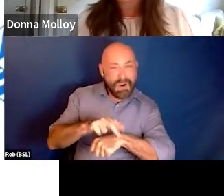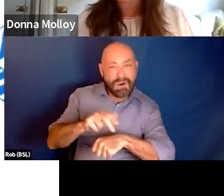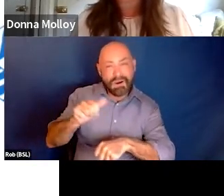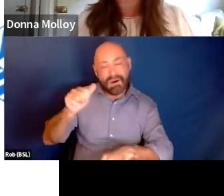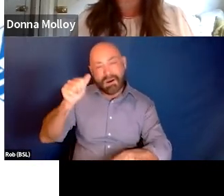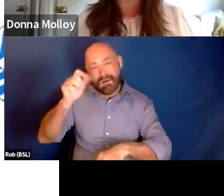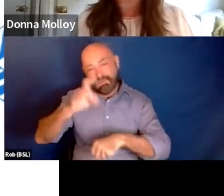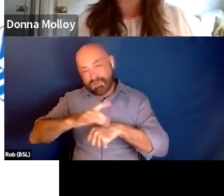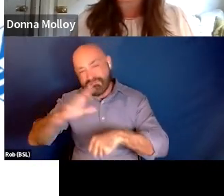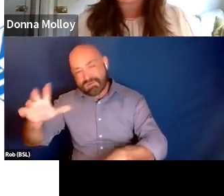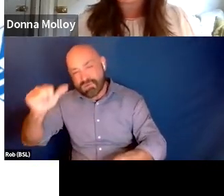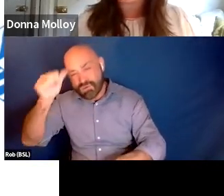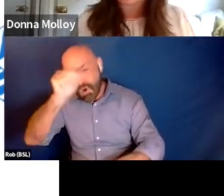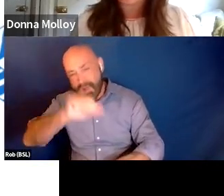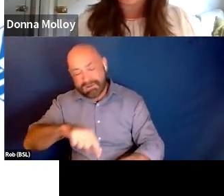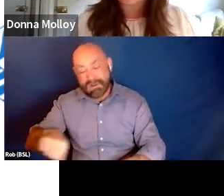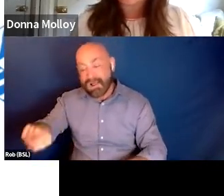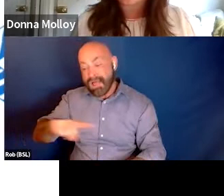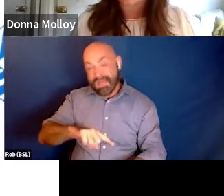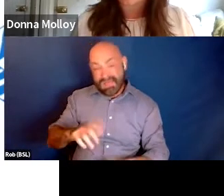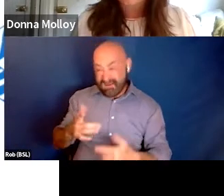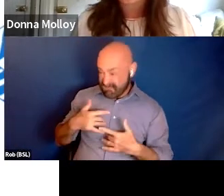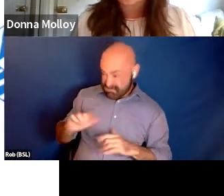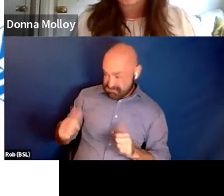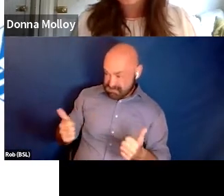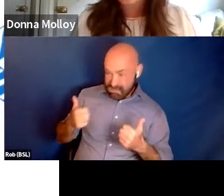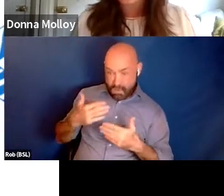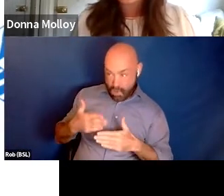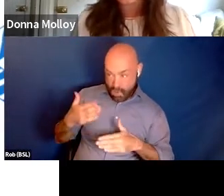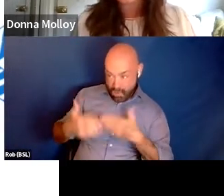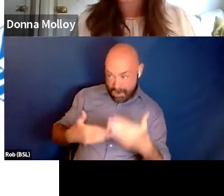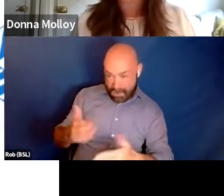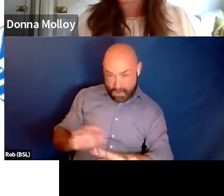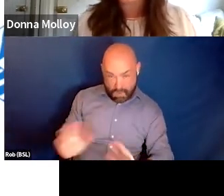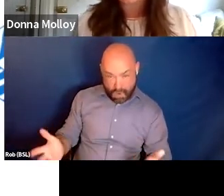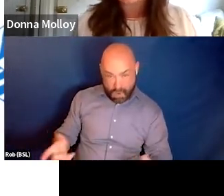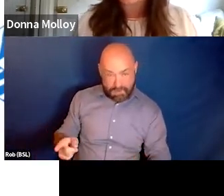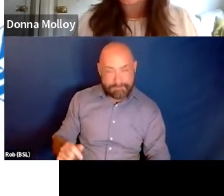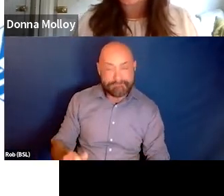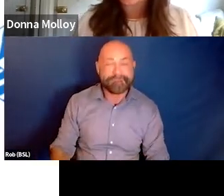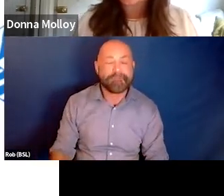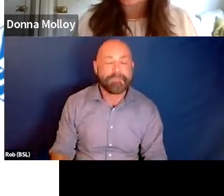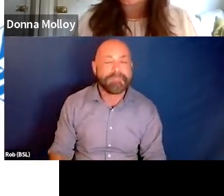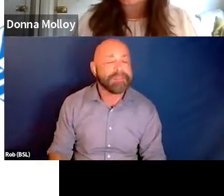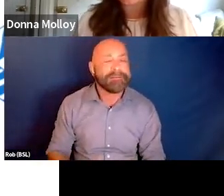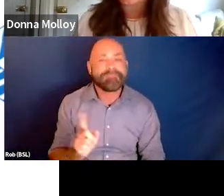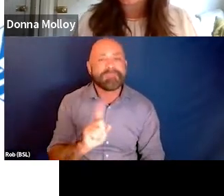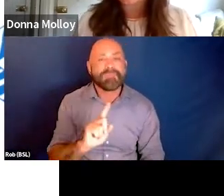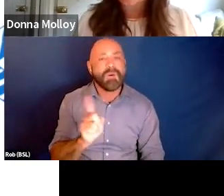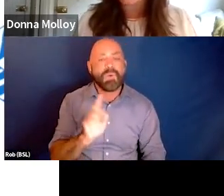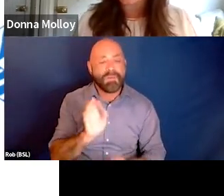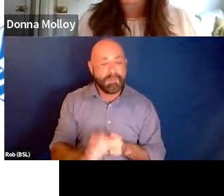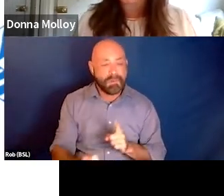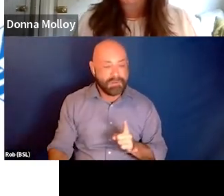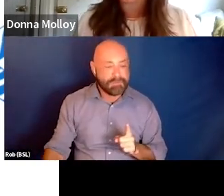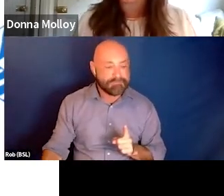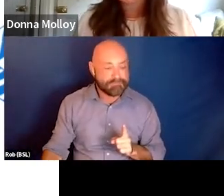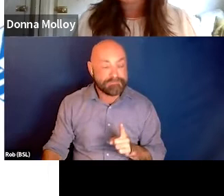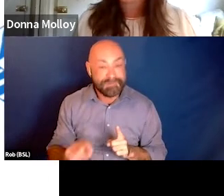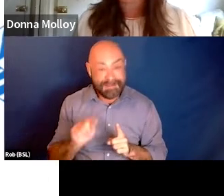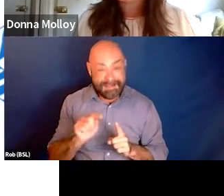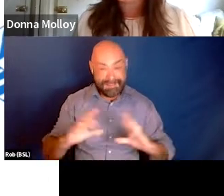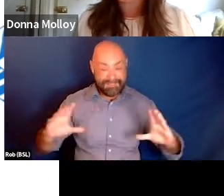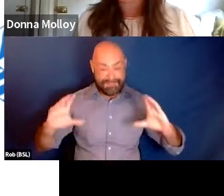well interventions and services might be working and why. And the point of all of this really is just to emphasise that this